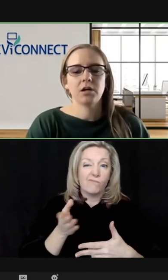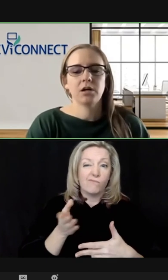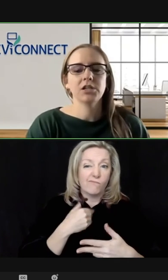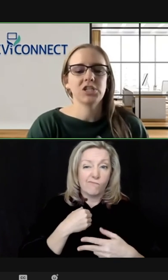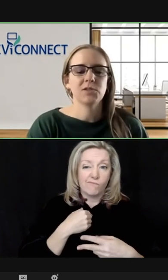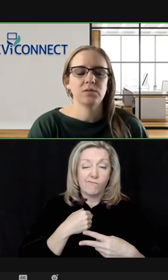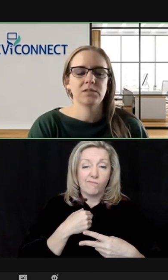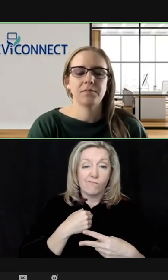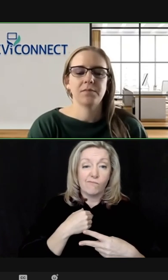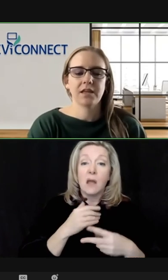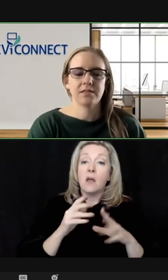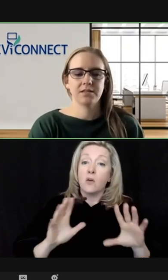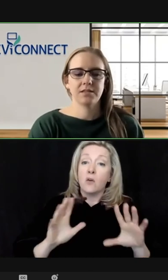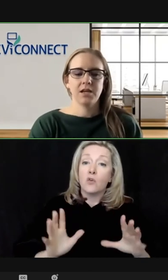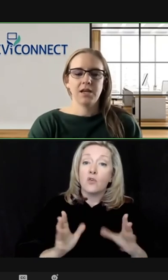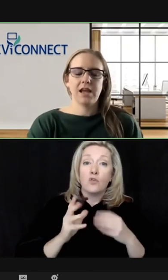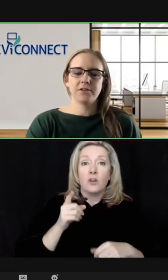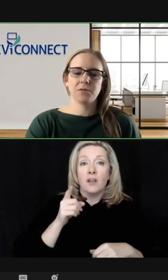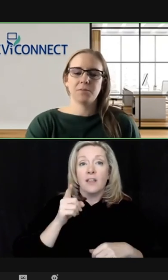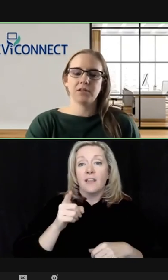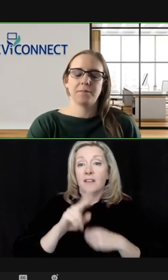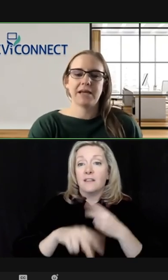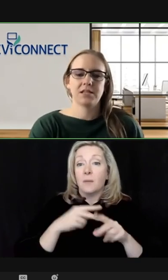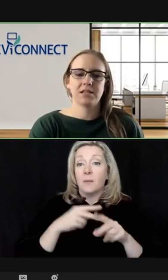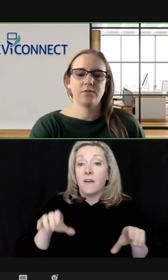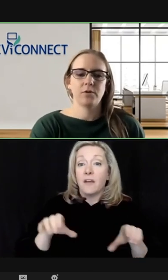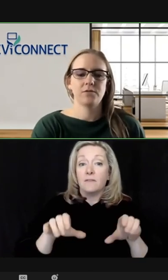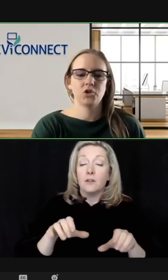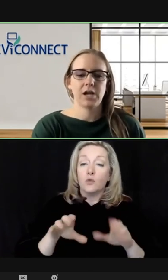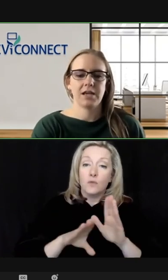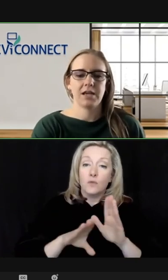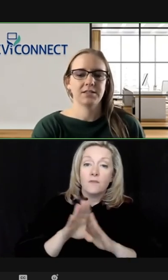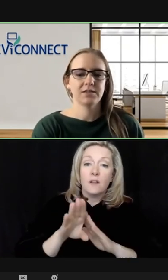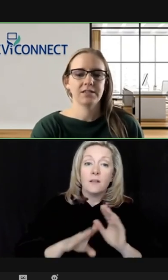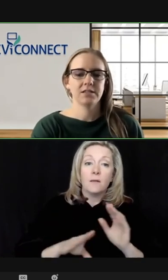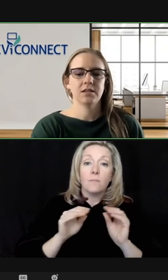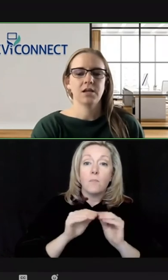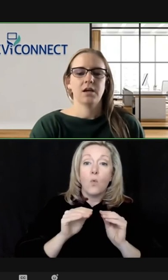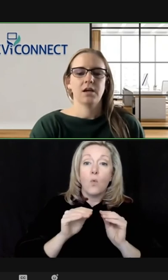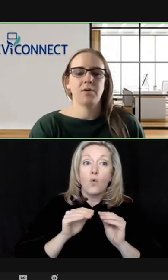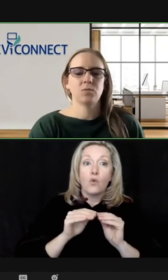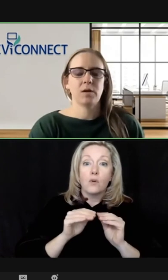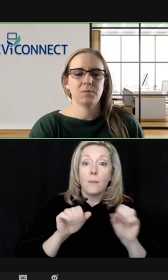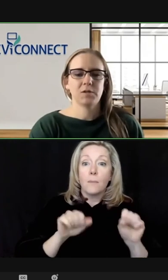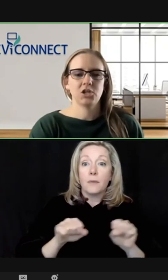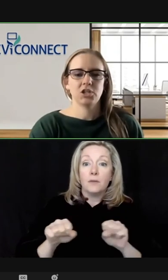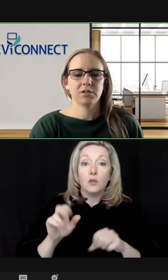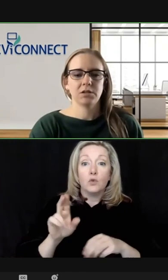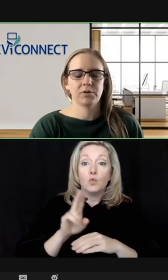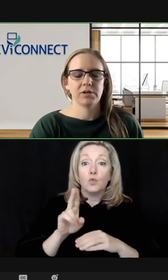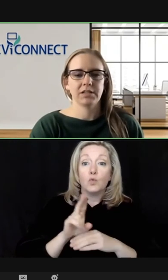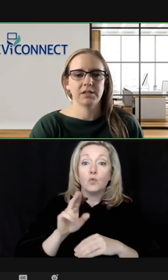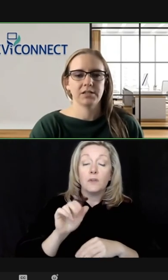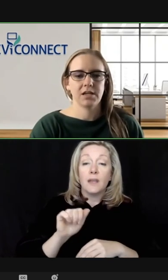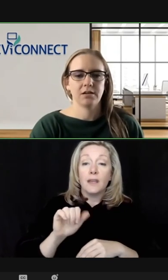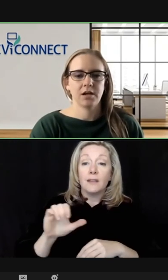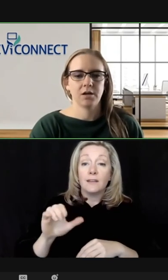And we would encourage a team to do something like this in an effort to build capacity for future AAC devices, as well as potentially